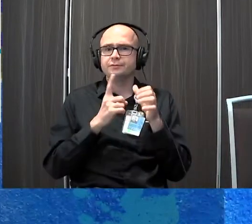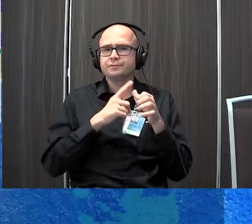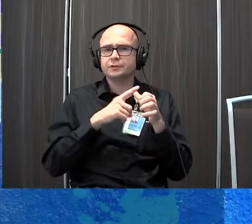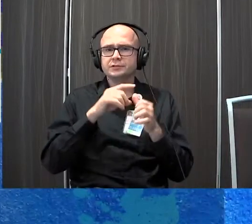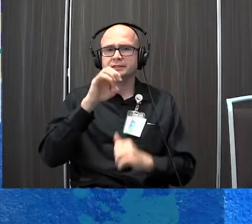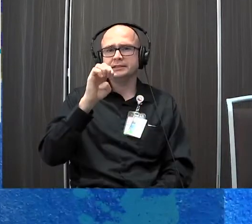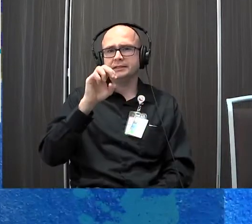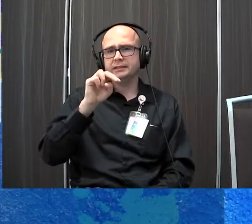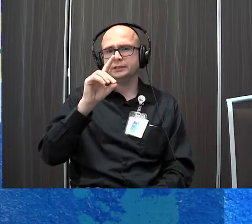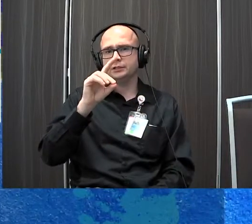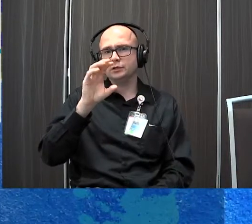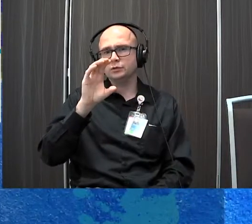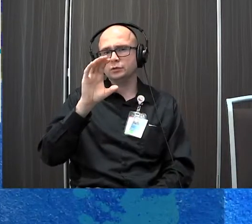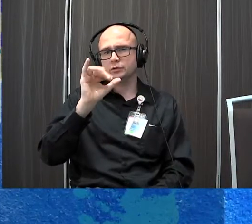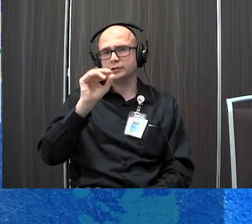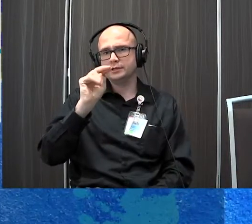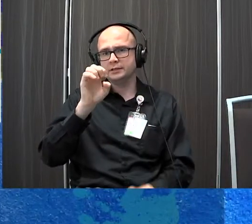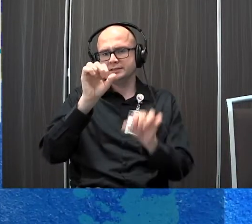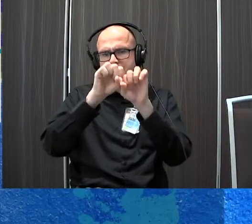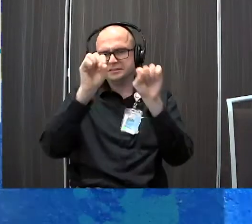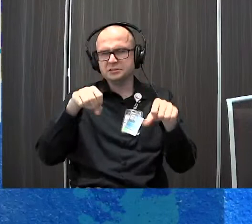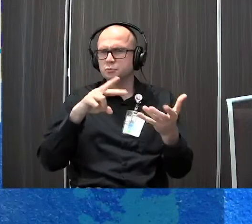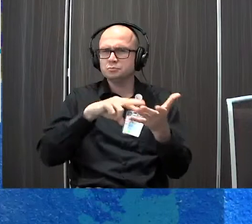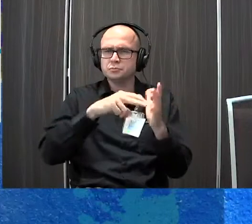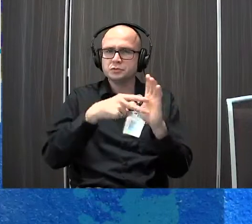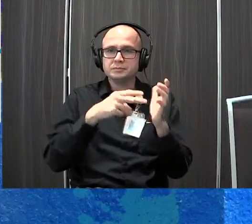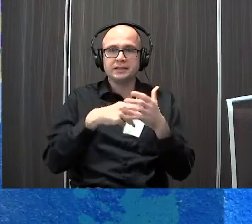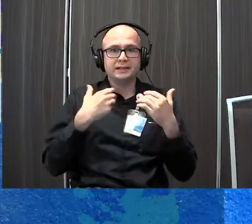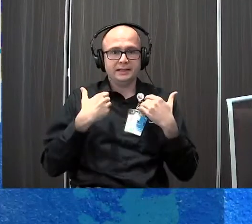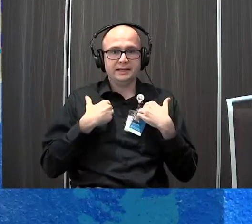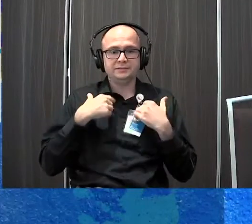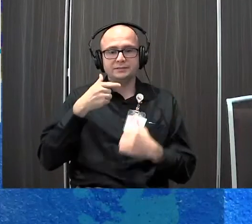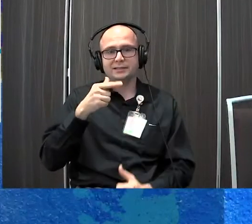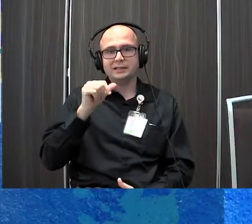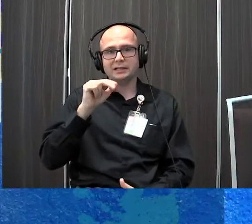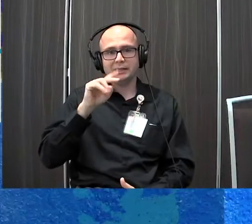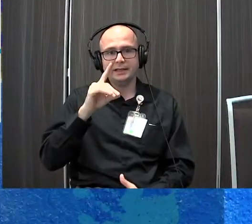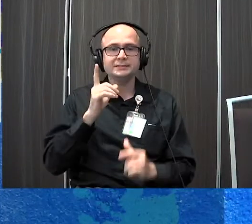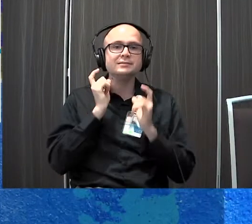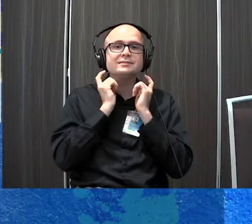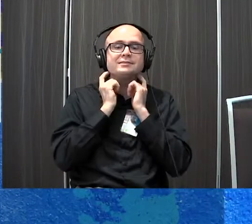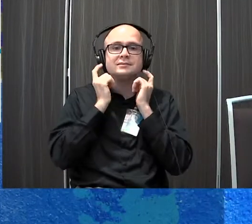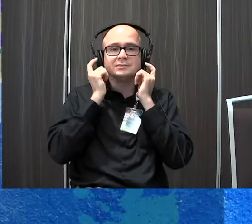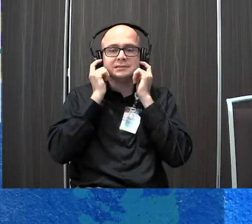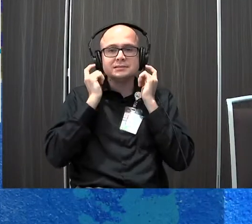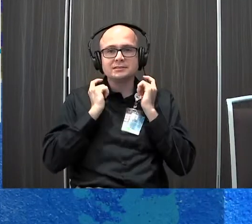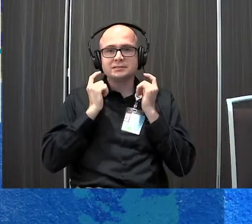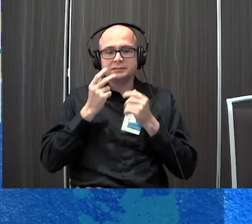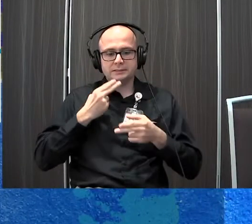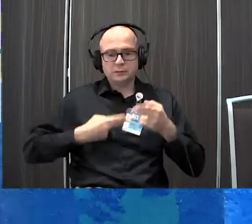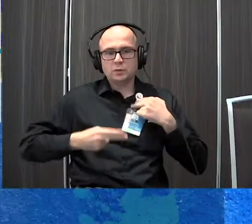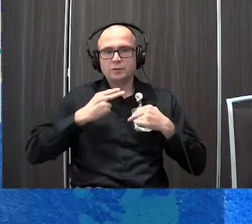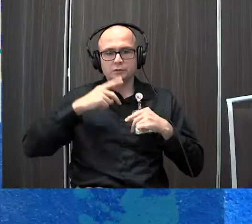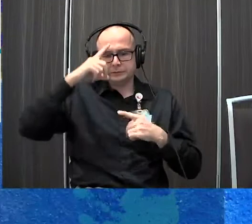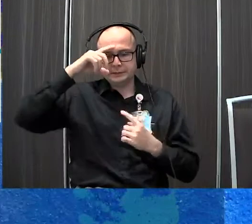system? It's a system in the body that comprises of glands that make hormones, which are chemical messages,